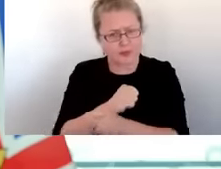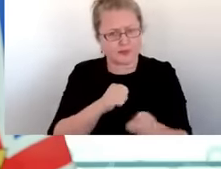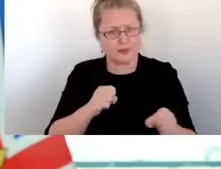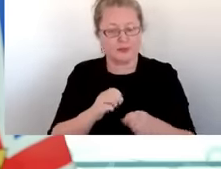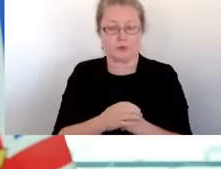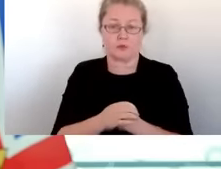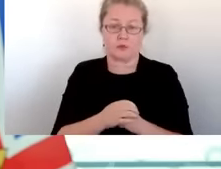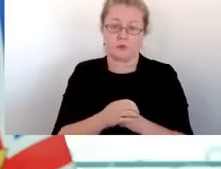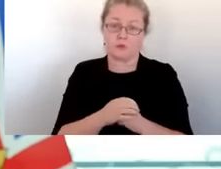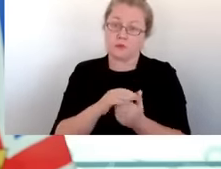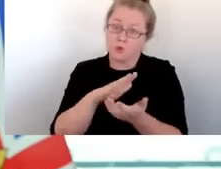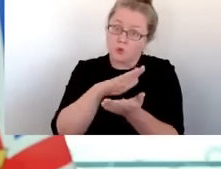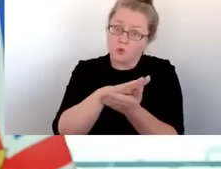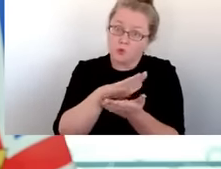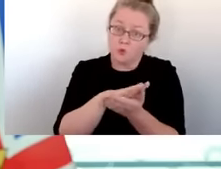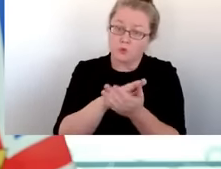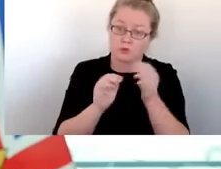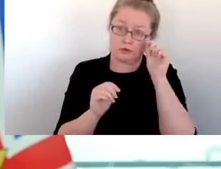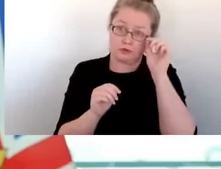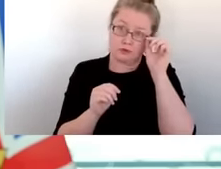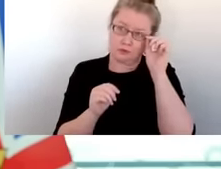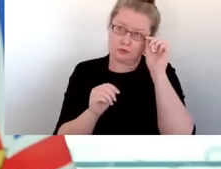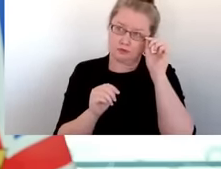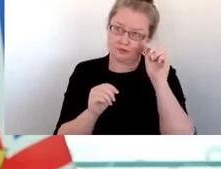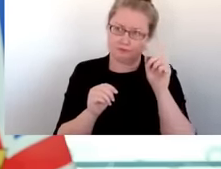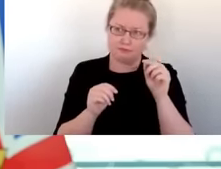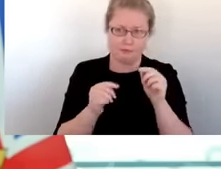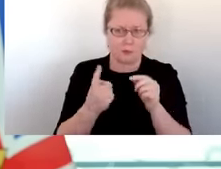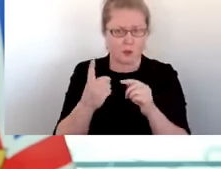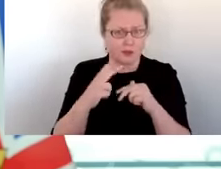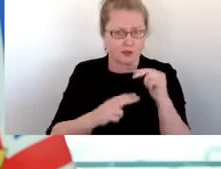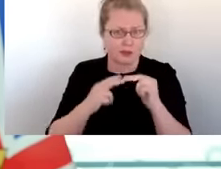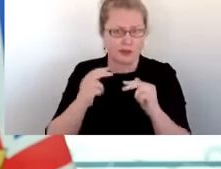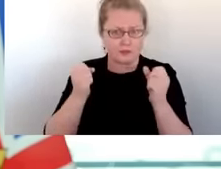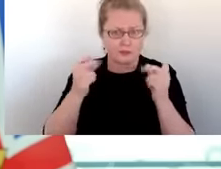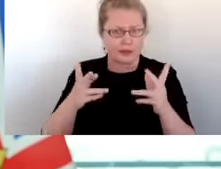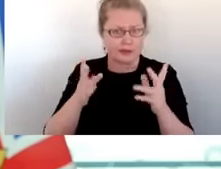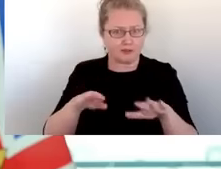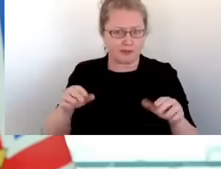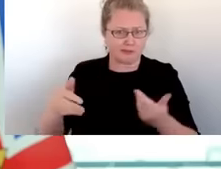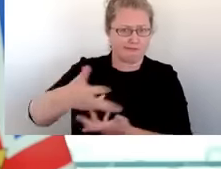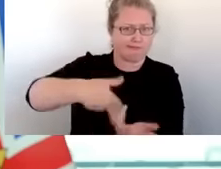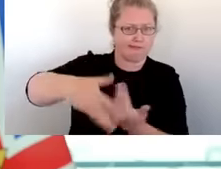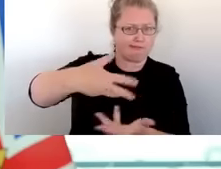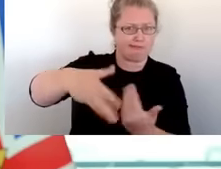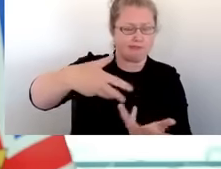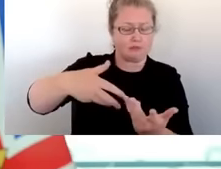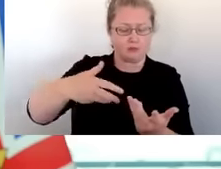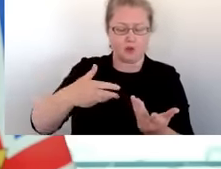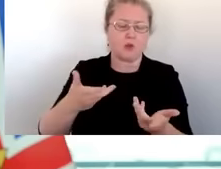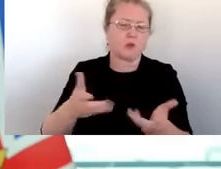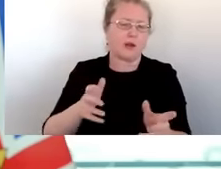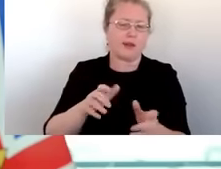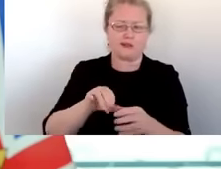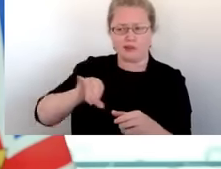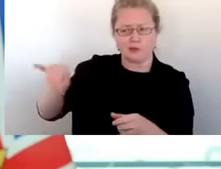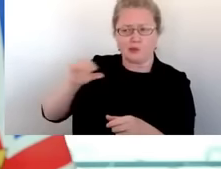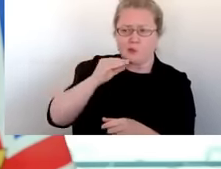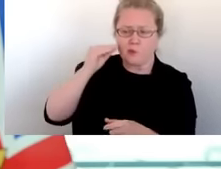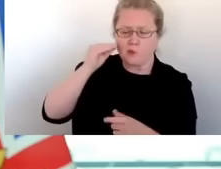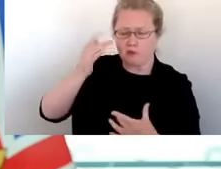a setting where, we know they want to participate in many activities and not be home ill. And so getting vaccinated,